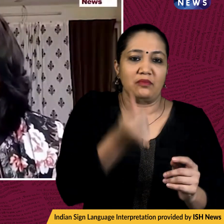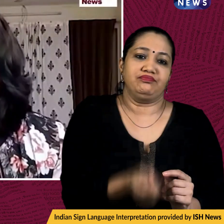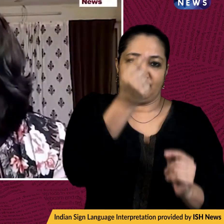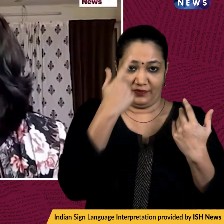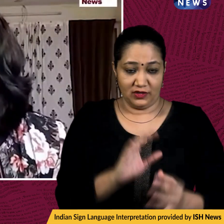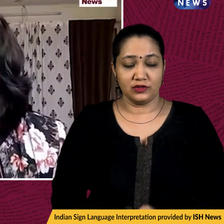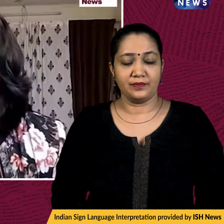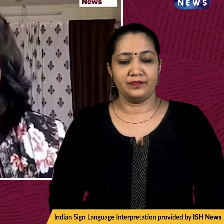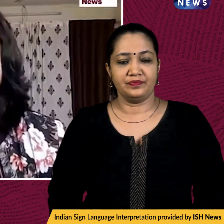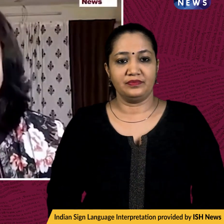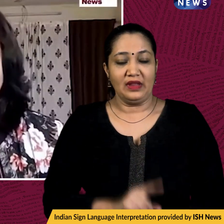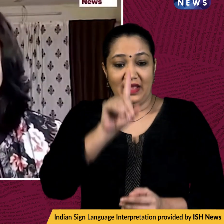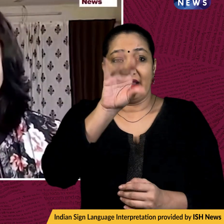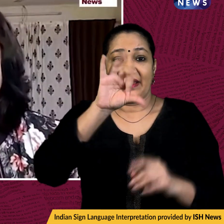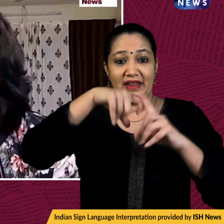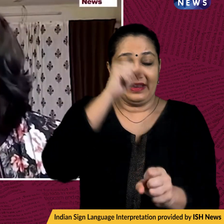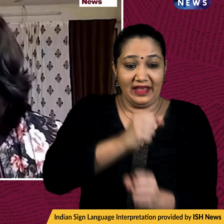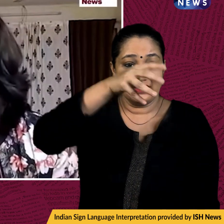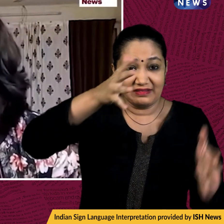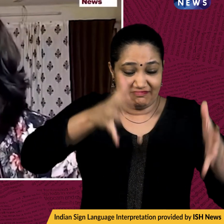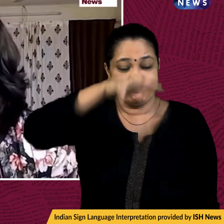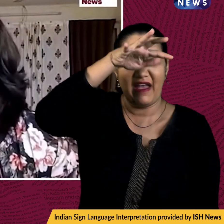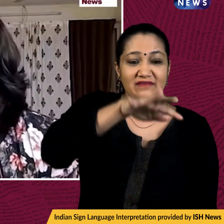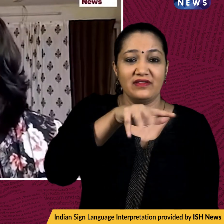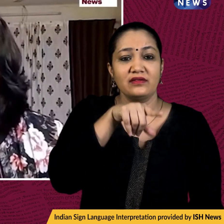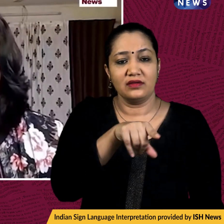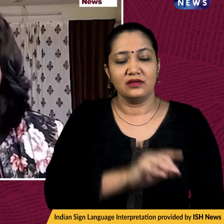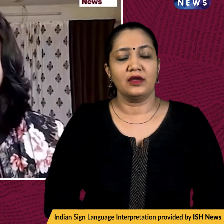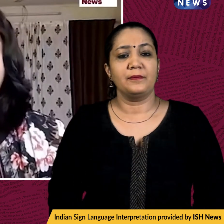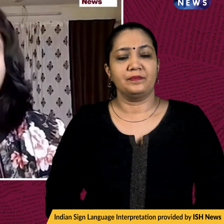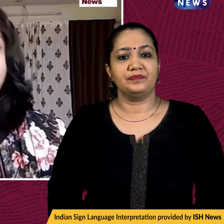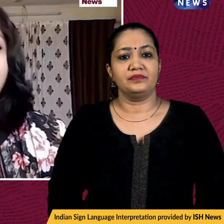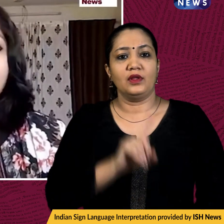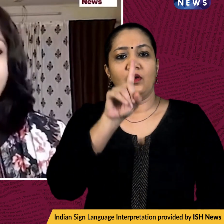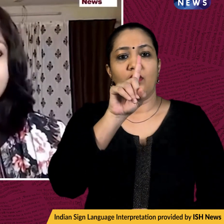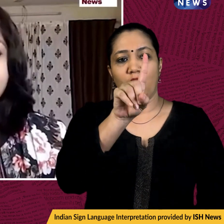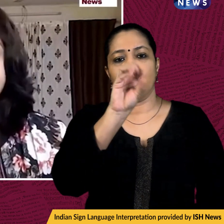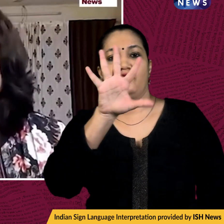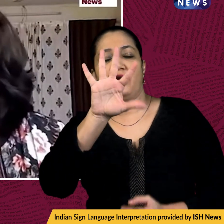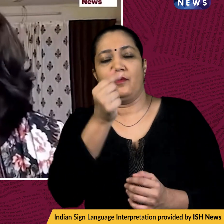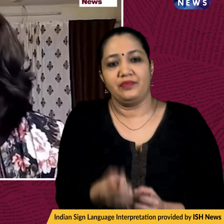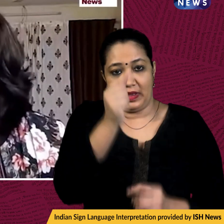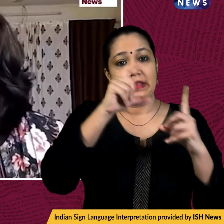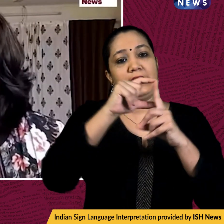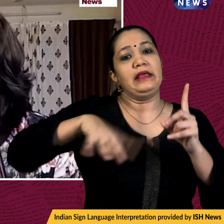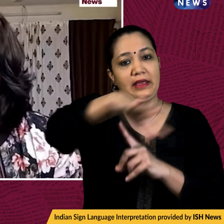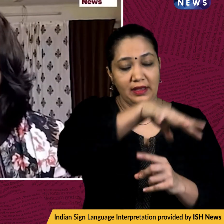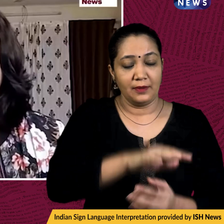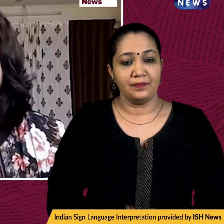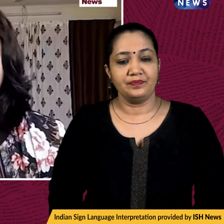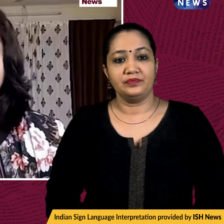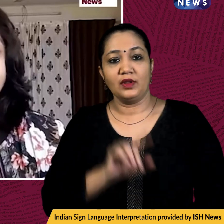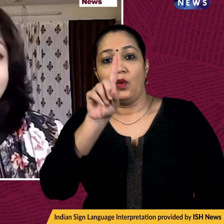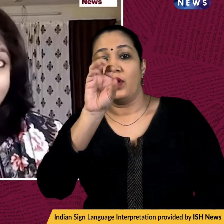have been hiked. Prices of 19 kg commercial LPG cylinders increased by 105 rupees in Delhi